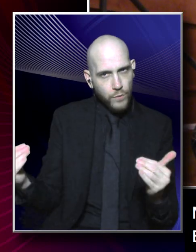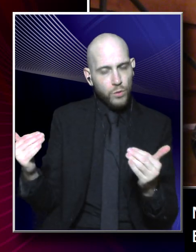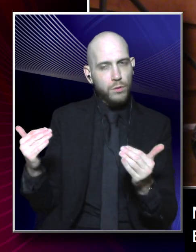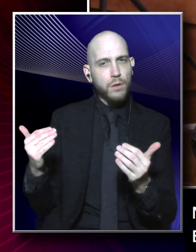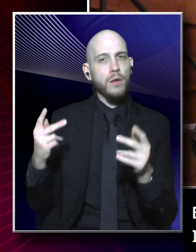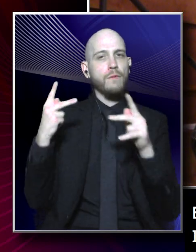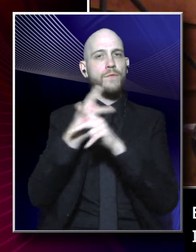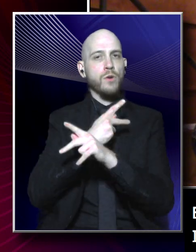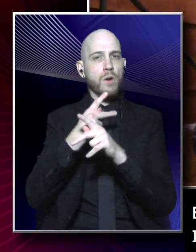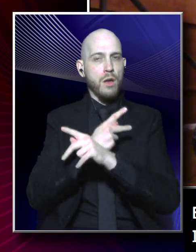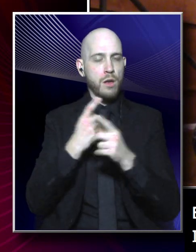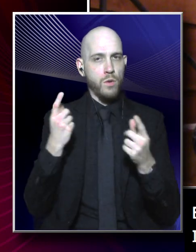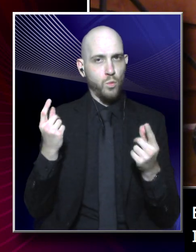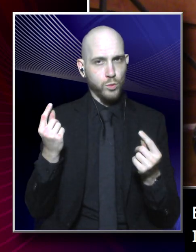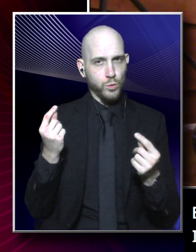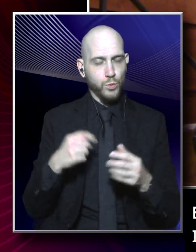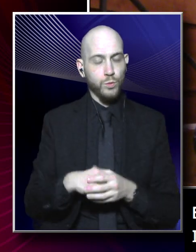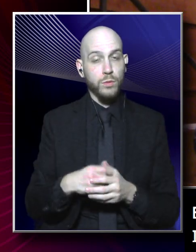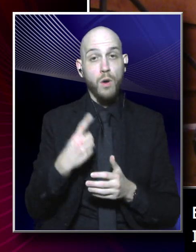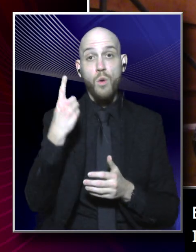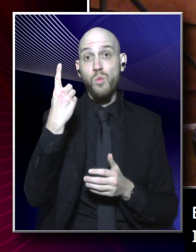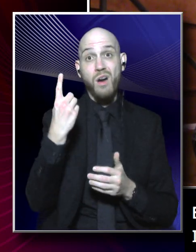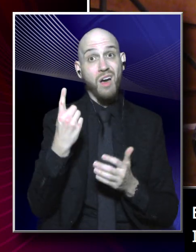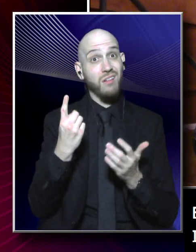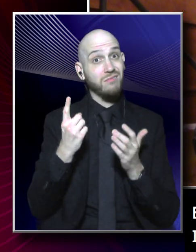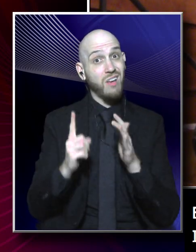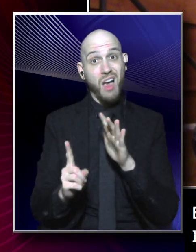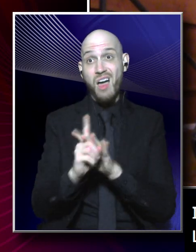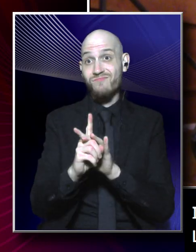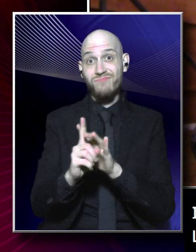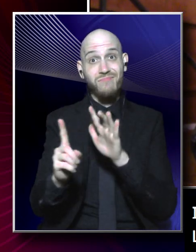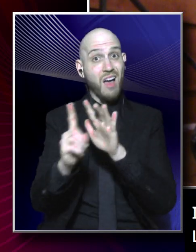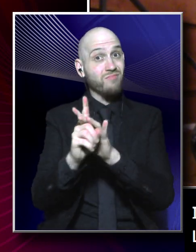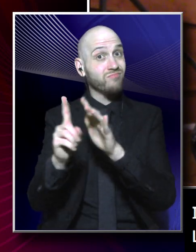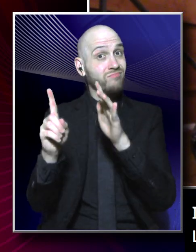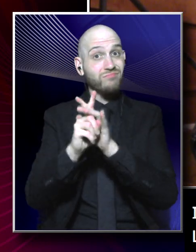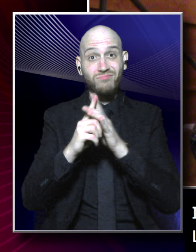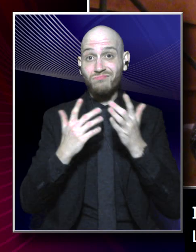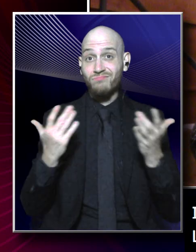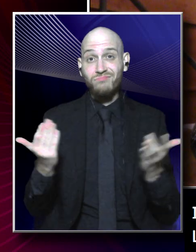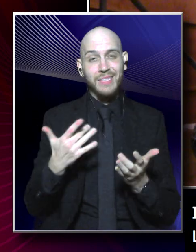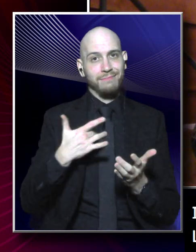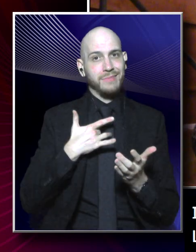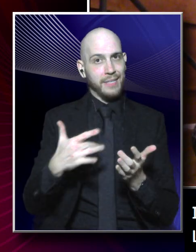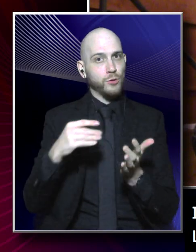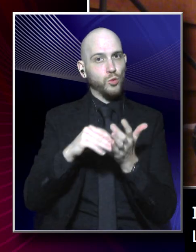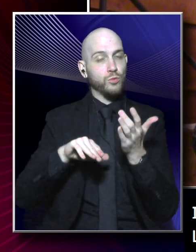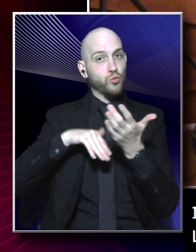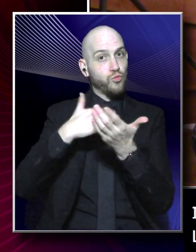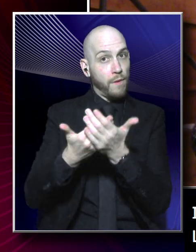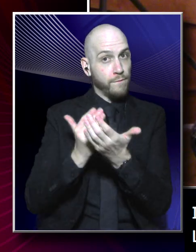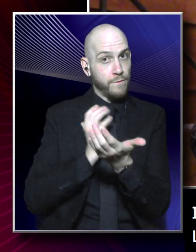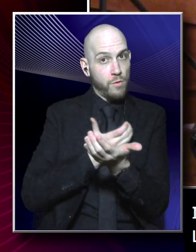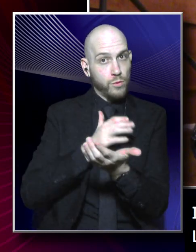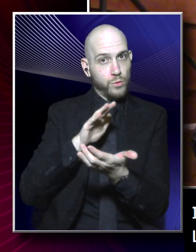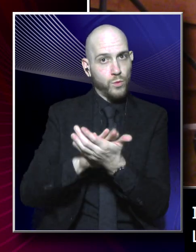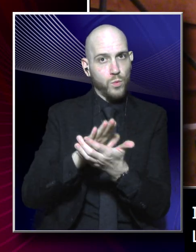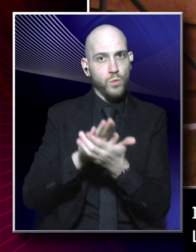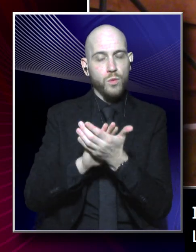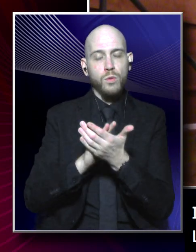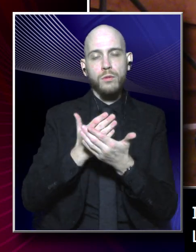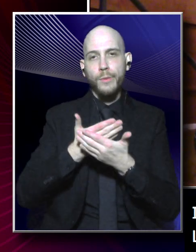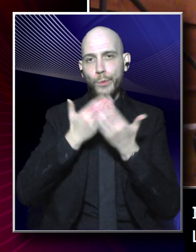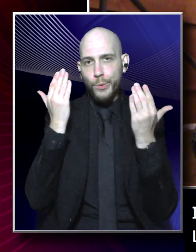of language comes up quite a bit, that, a lot of our students come to us lacking language. So we're teaching them their